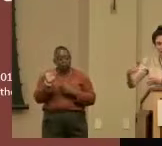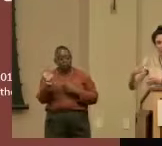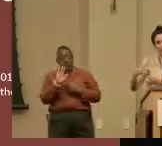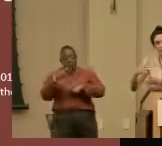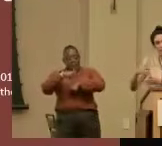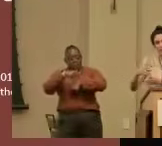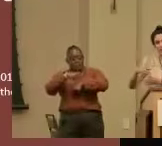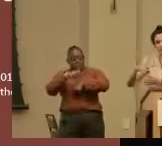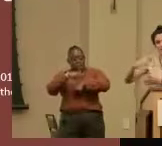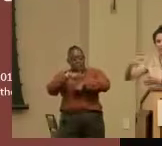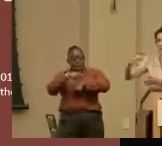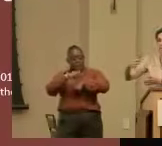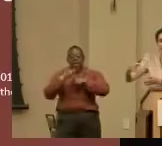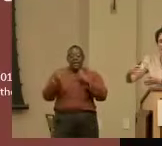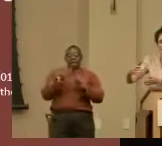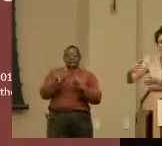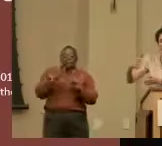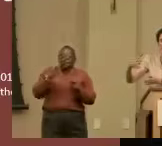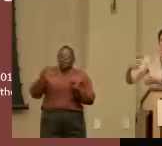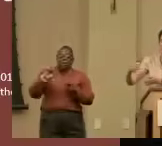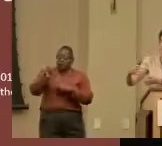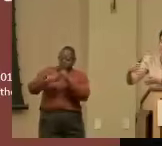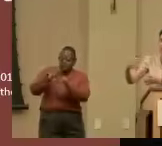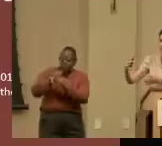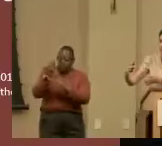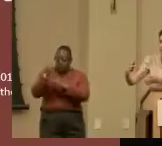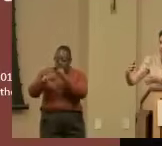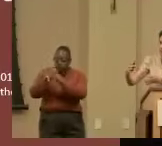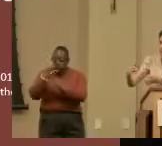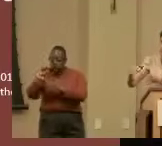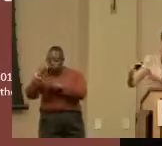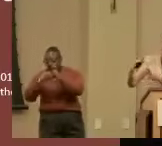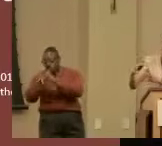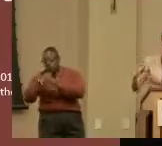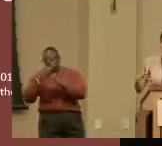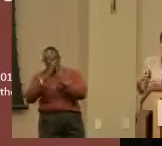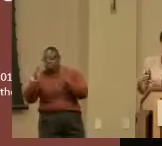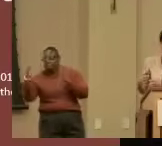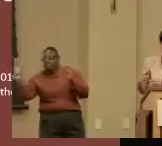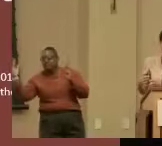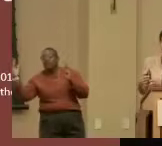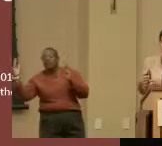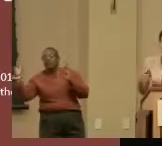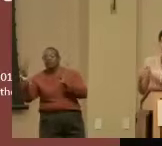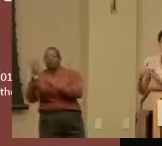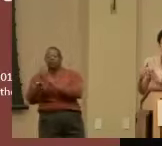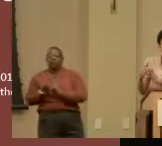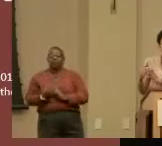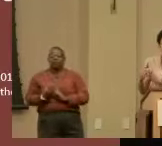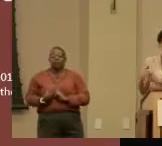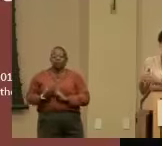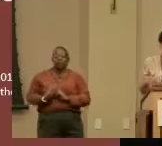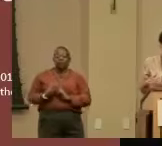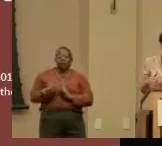with time. Once patients kind of creep past that 10-year, 15 or 20-year window, that's when it seems to settle down a little bit. It's